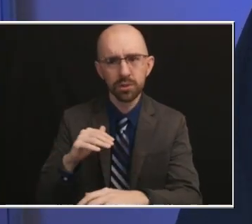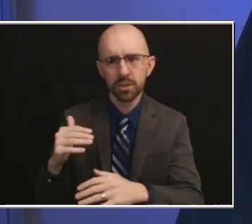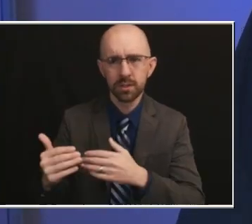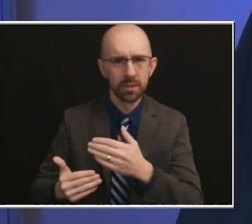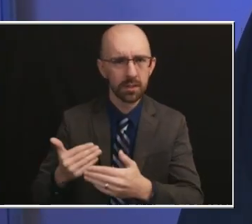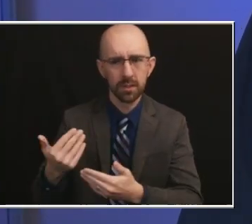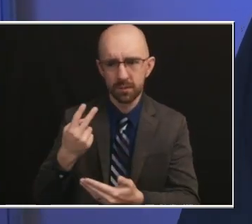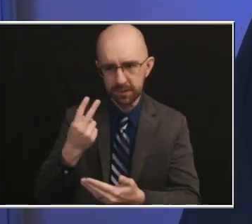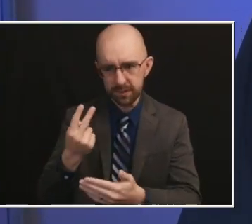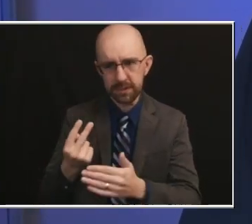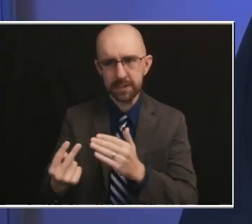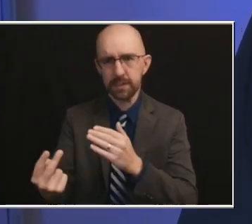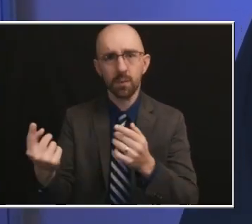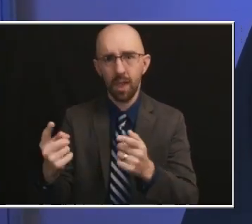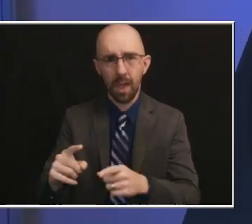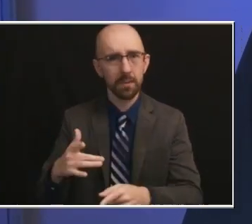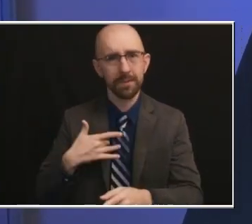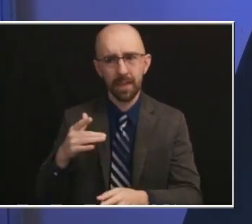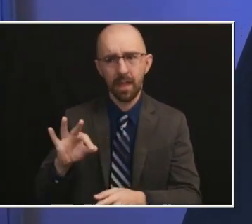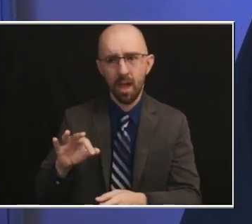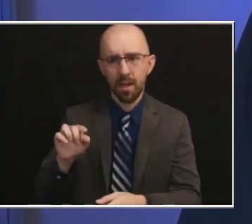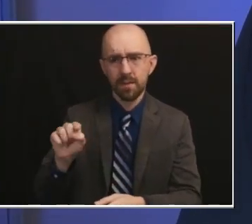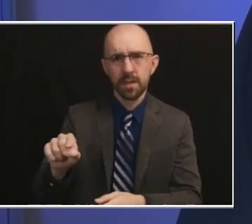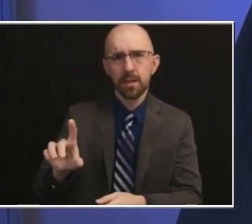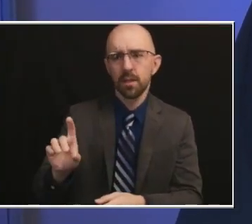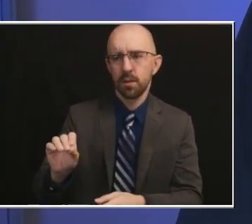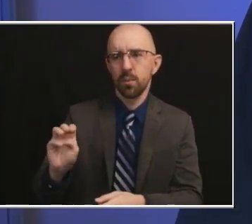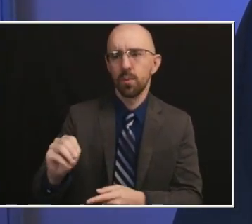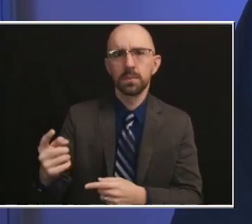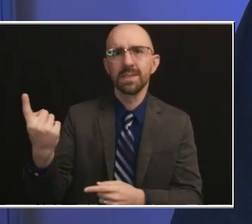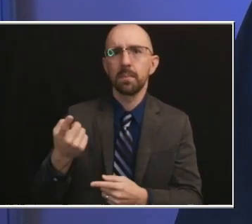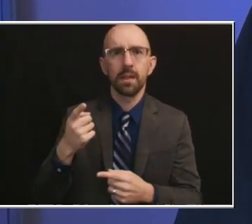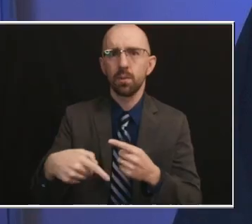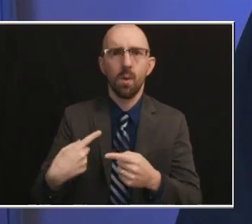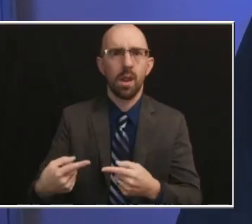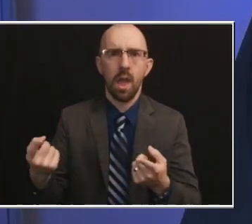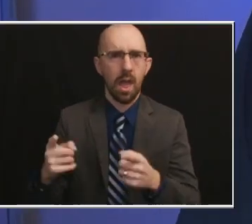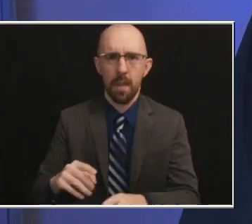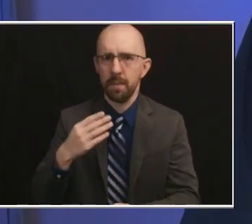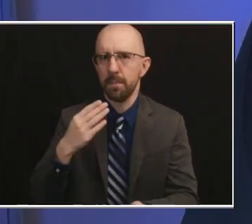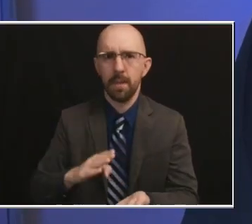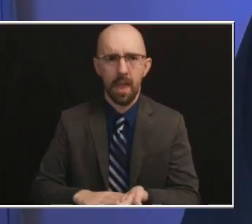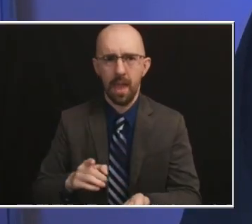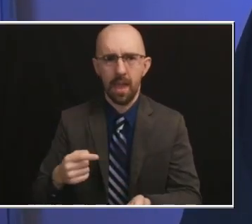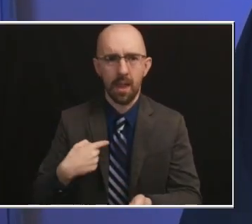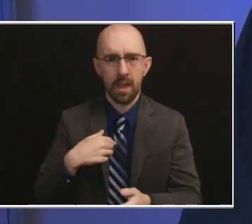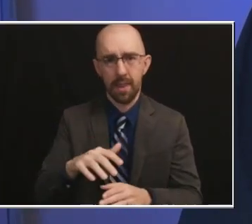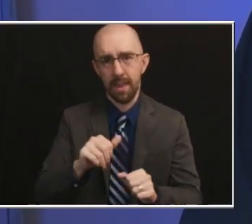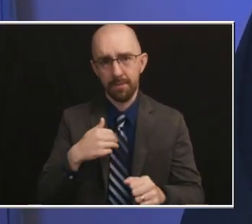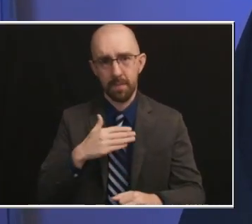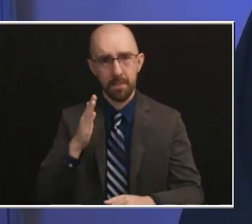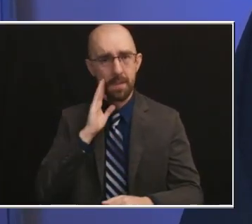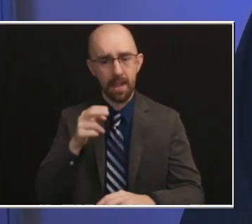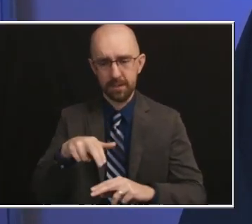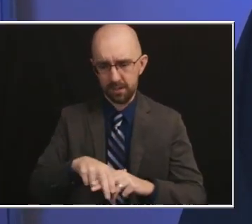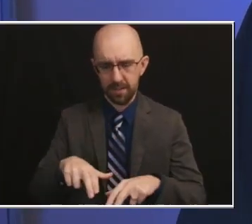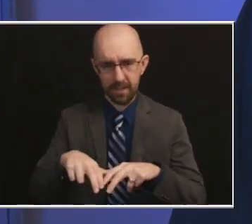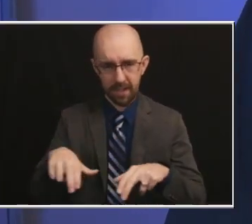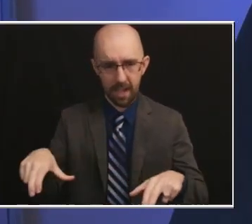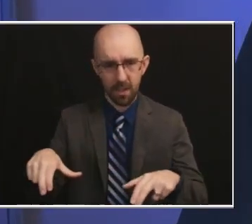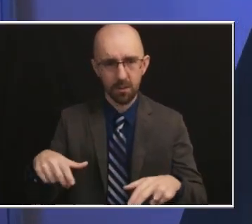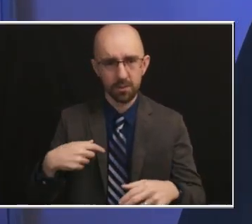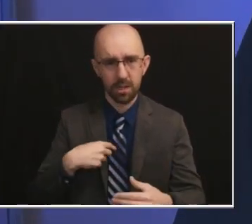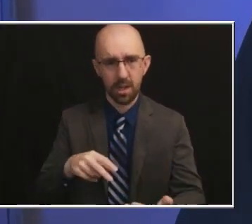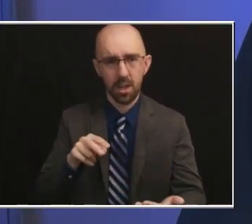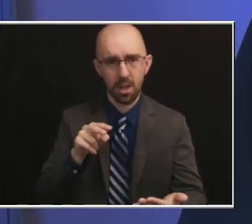So this impending sense of doom is what I experienced, and I left my bed and sat on my couch and looked at my